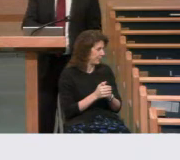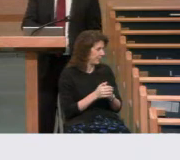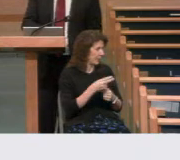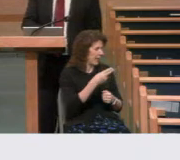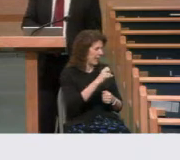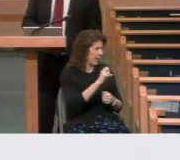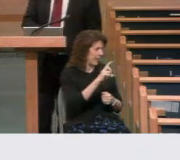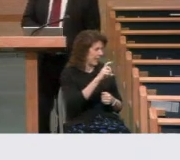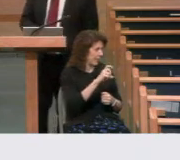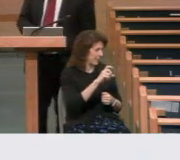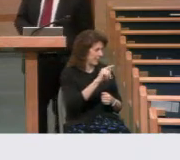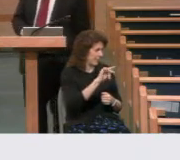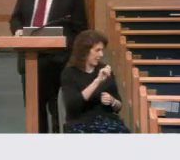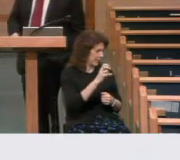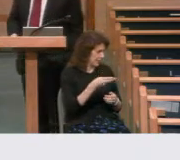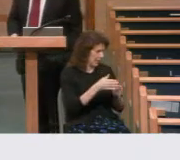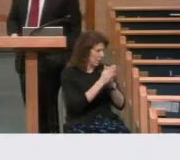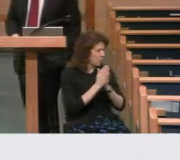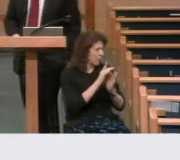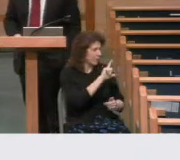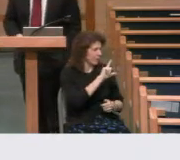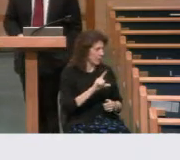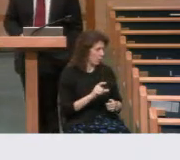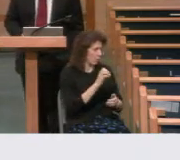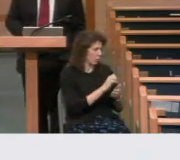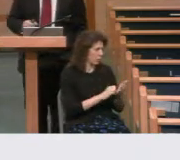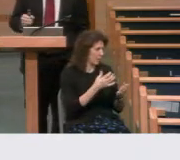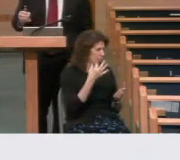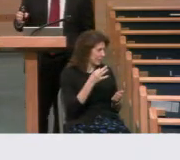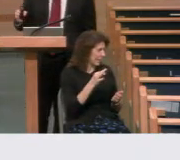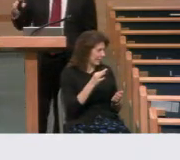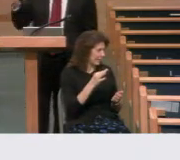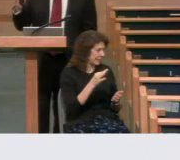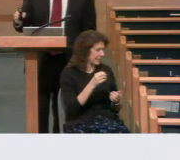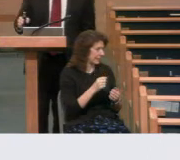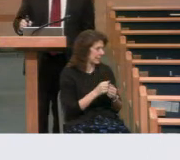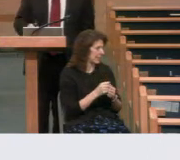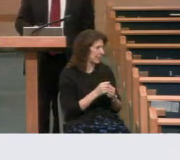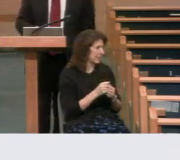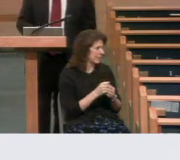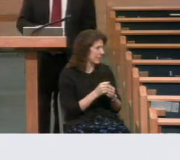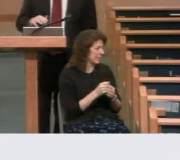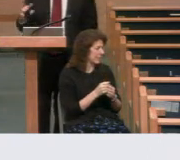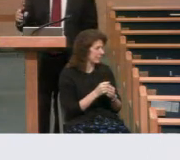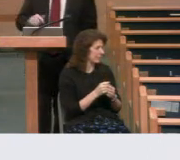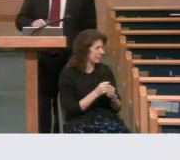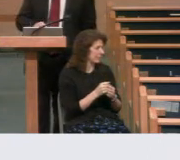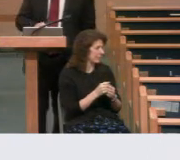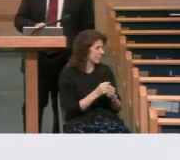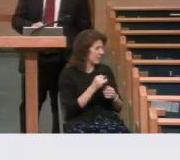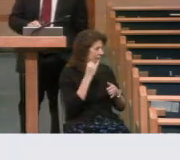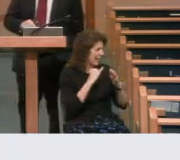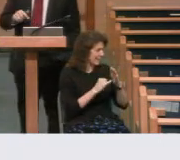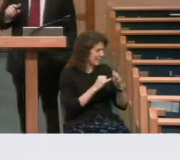that prays to the Lord in chapter 19. Hezekiah, son of Amos, sent to Hezekiah, or Isaiah, son of Amos,